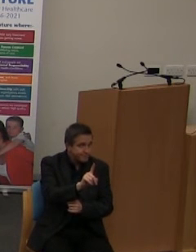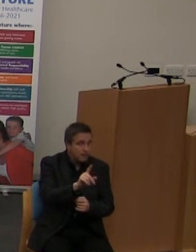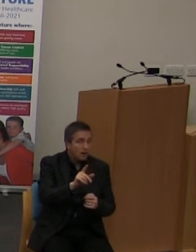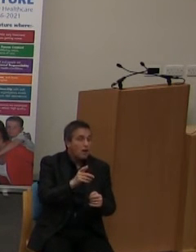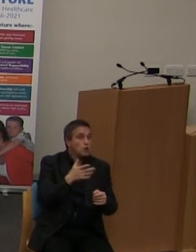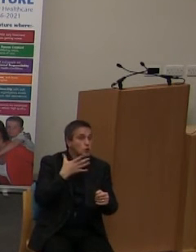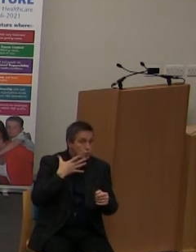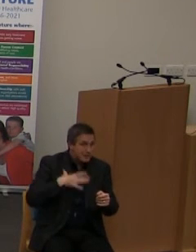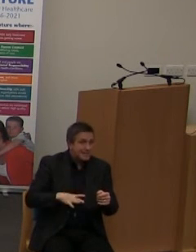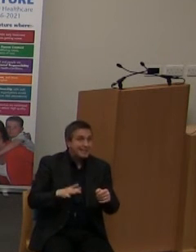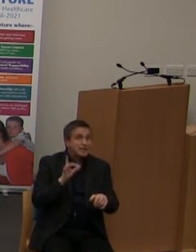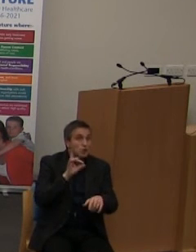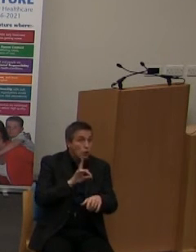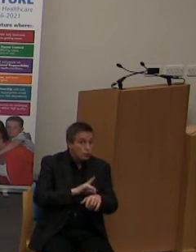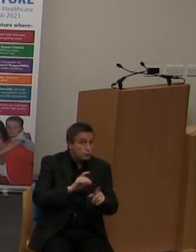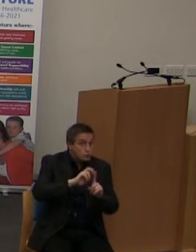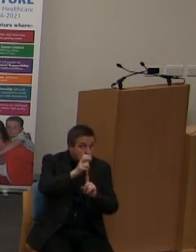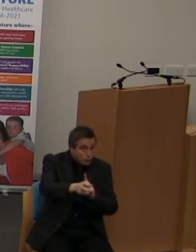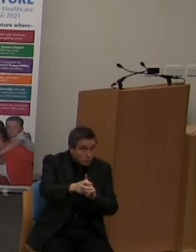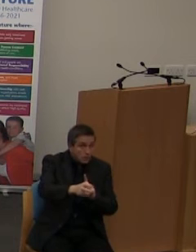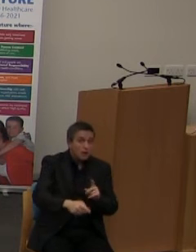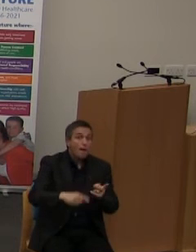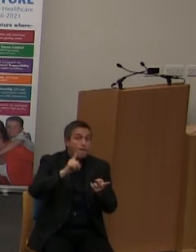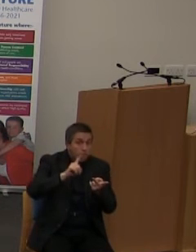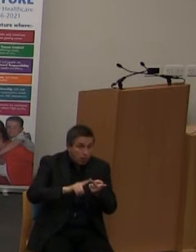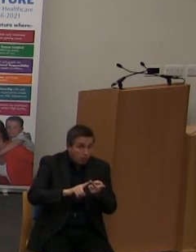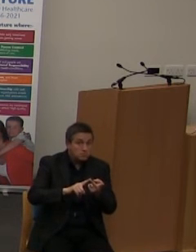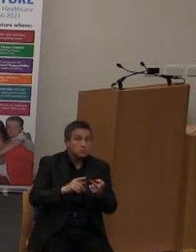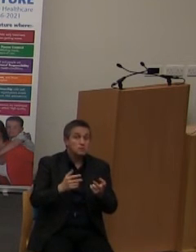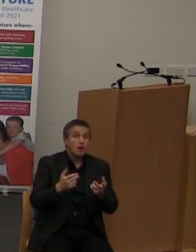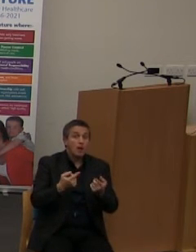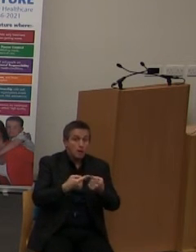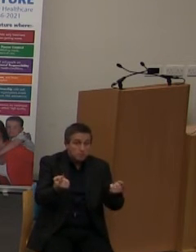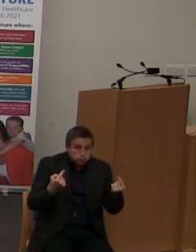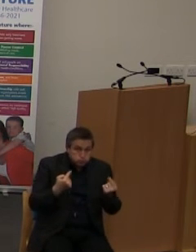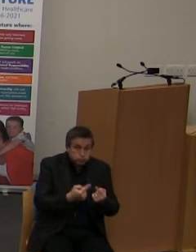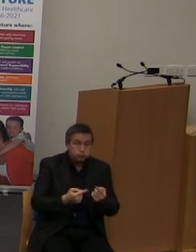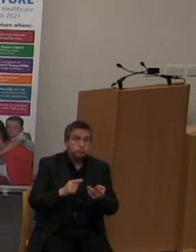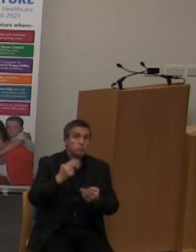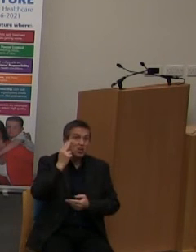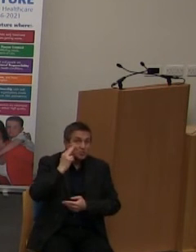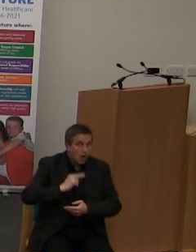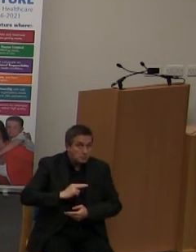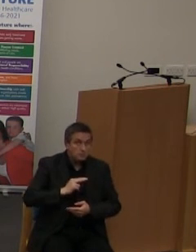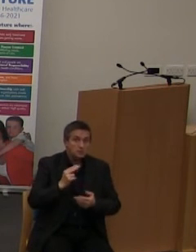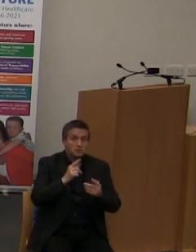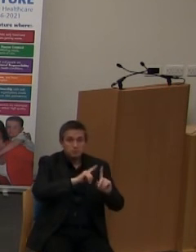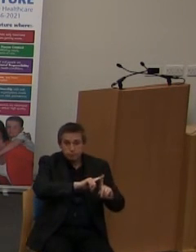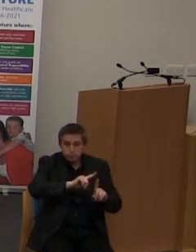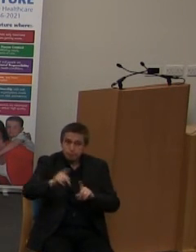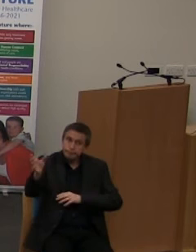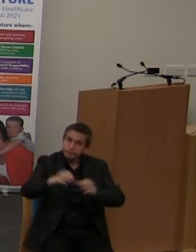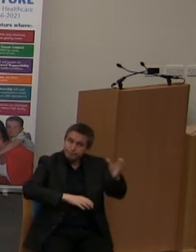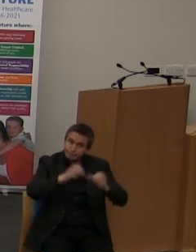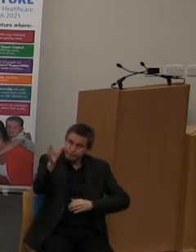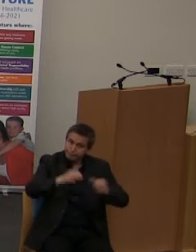consultant or the person who's there, it's also about the infrastructure around that, and that people need to see specialist nurses, they need to see EHPs, they need to see a